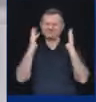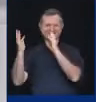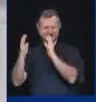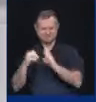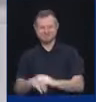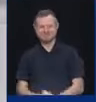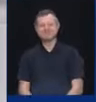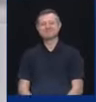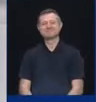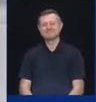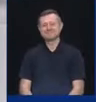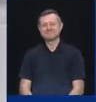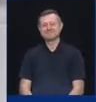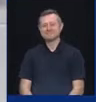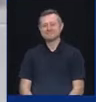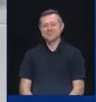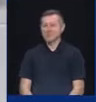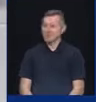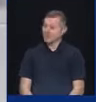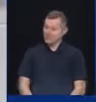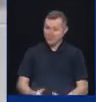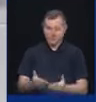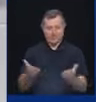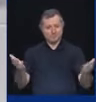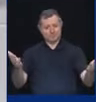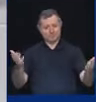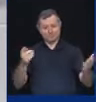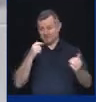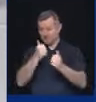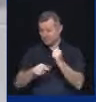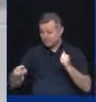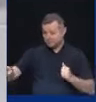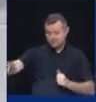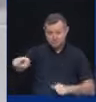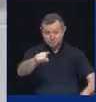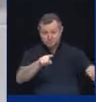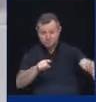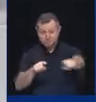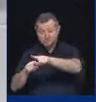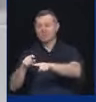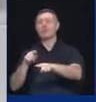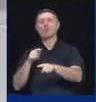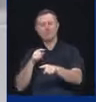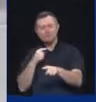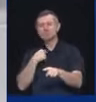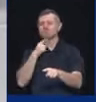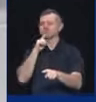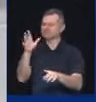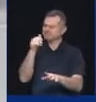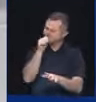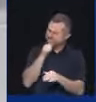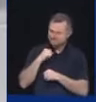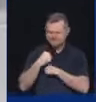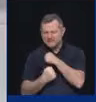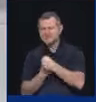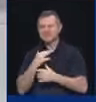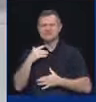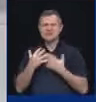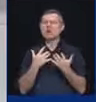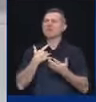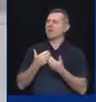No one has been left unscathed by this pandemic. We have lost friends, families, jobs, and life